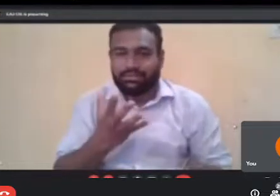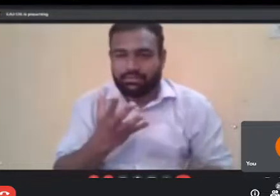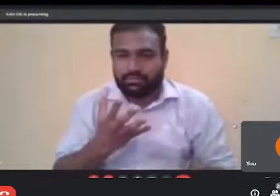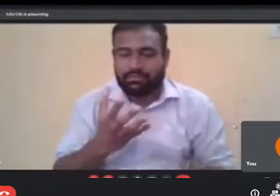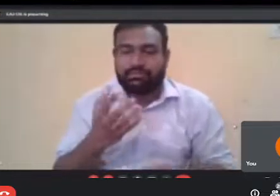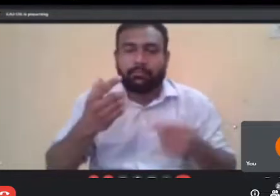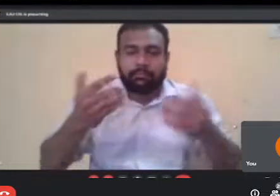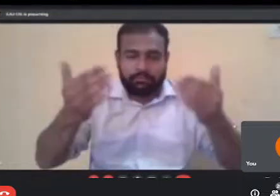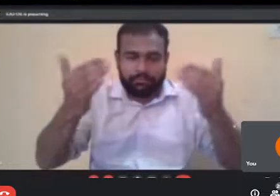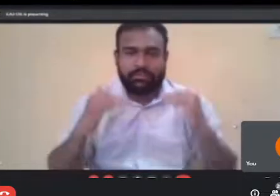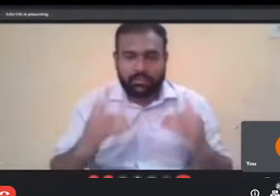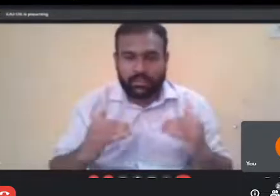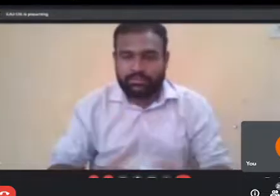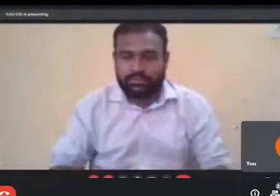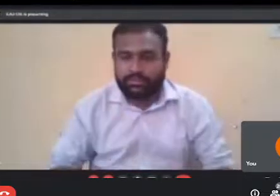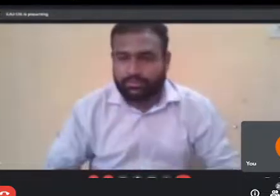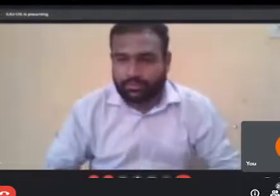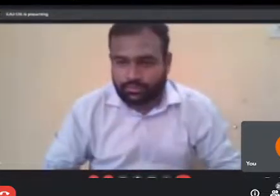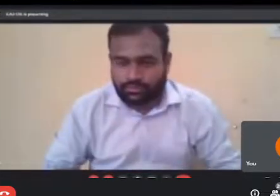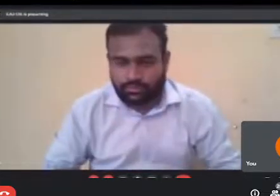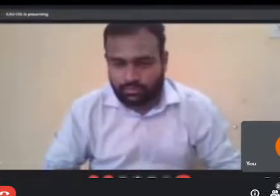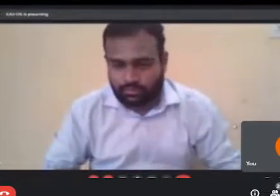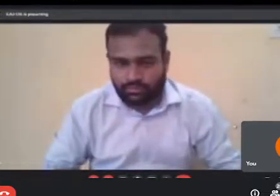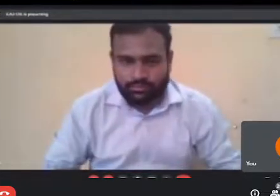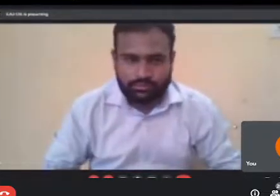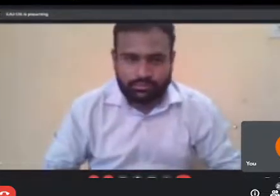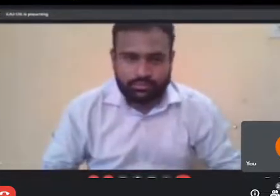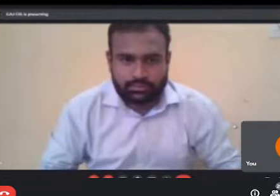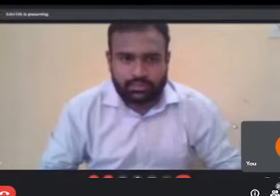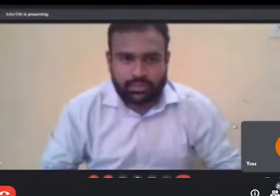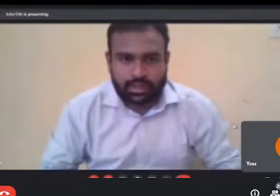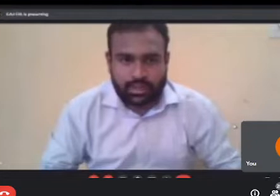It will be easy for us. Next slide, please.